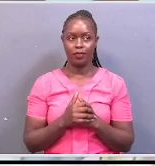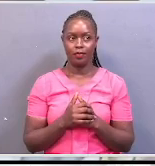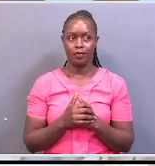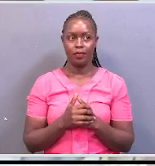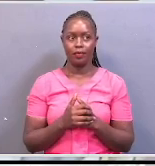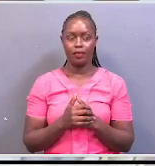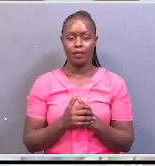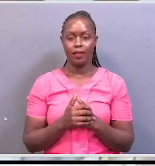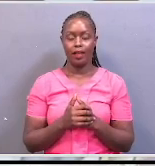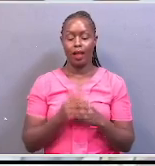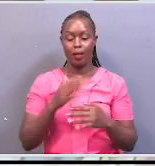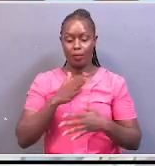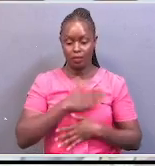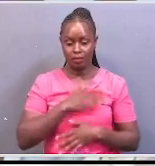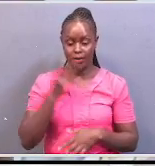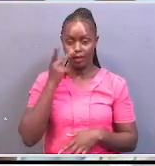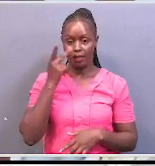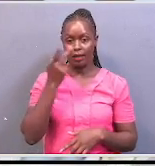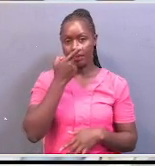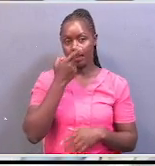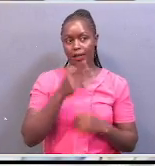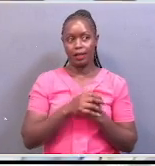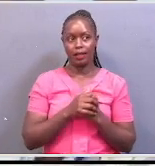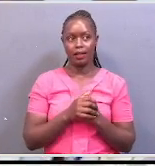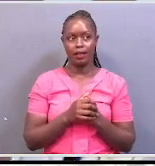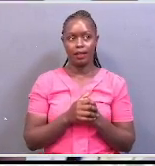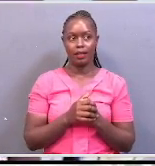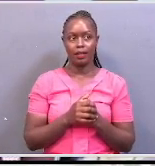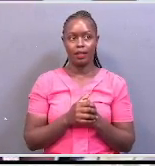Mheshimiwa Mwai Kibaki